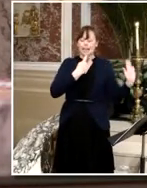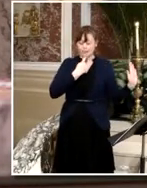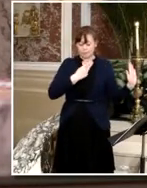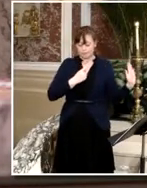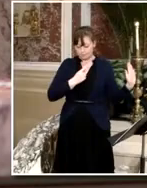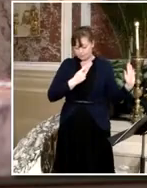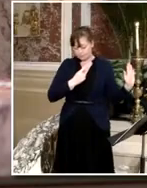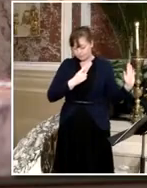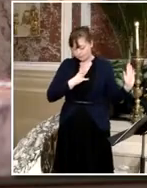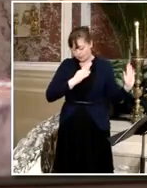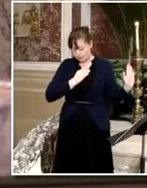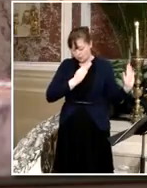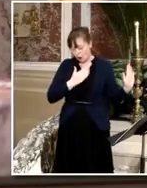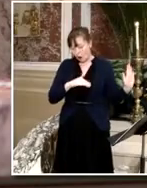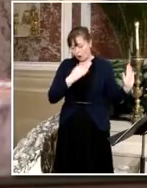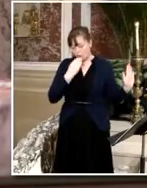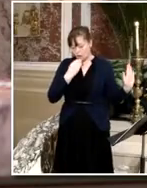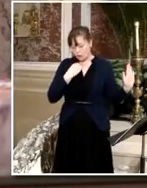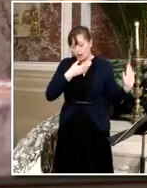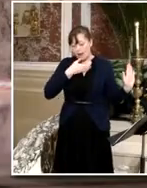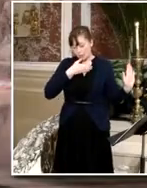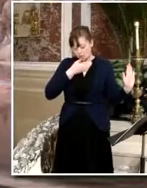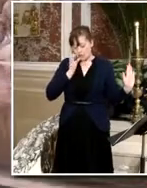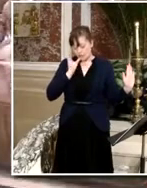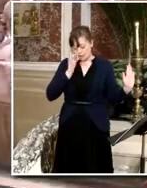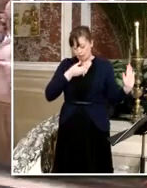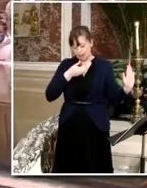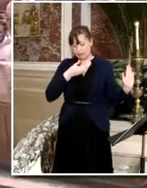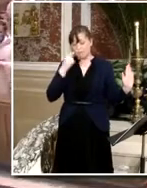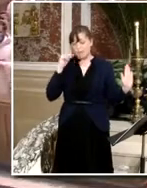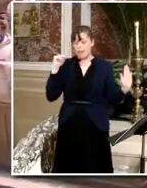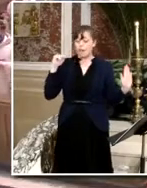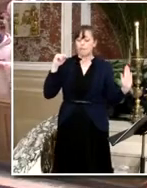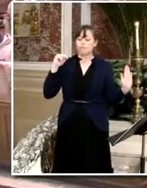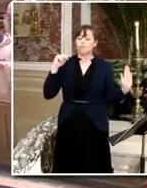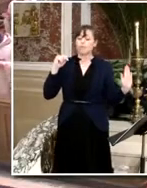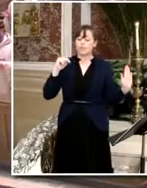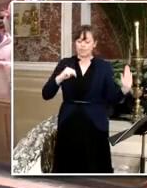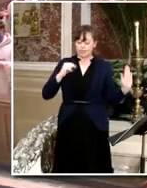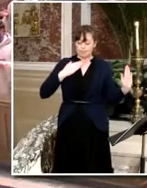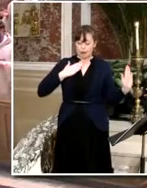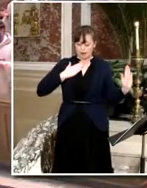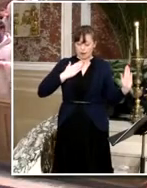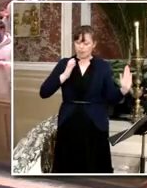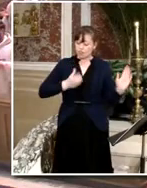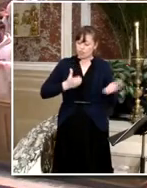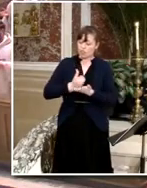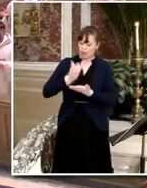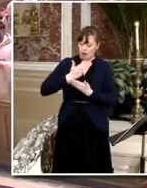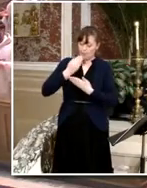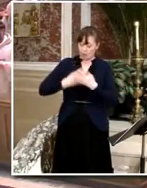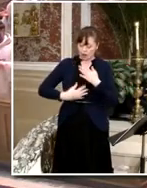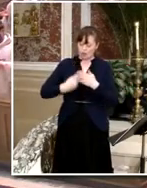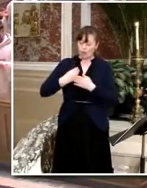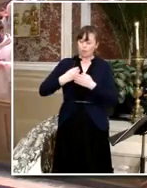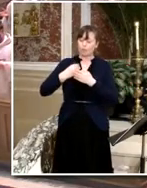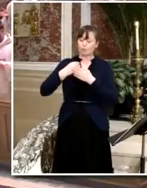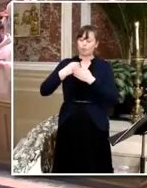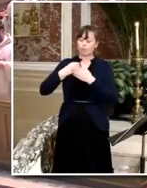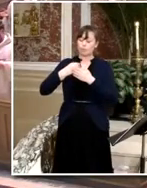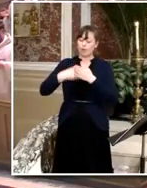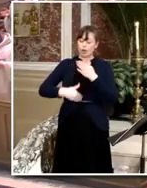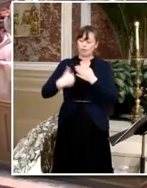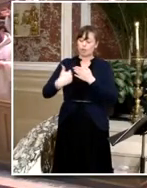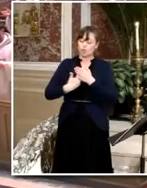saying, "Take this, all of you, and drink from it, for this is the chalice of my blood,